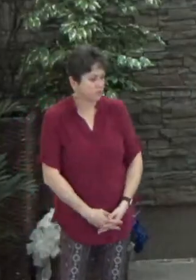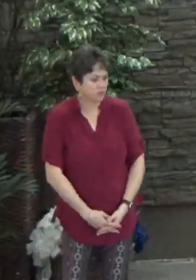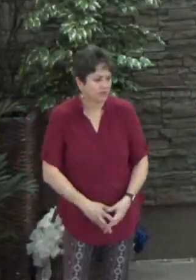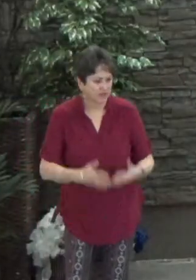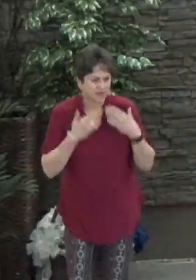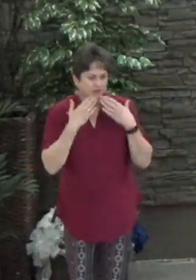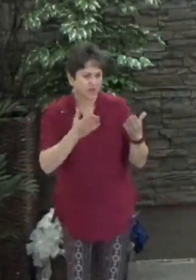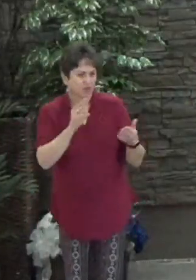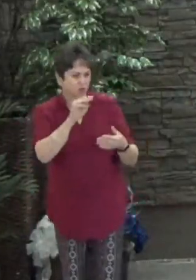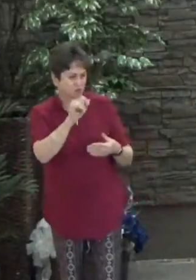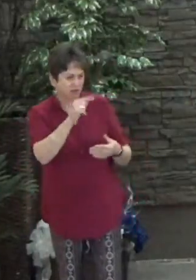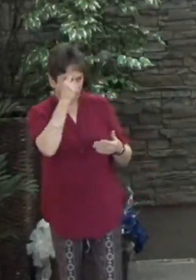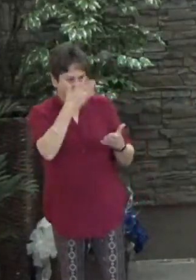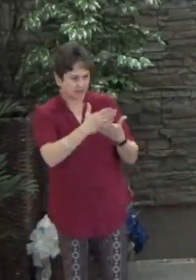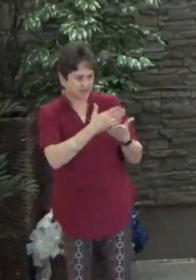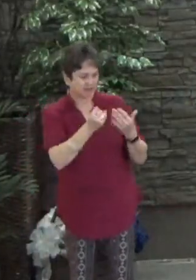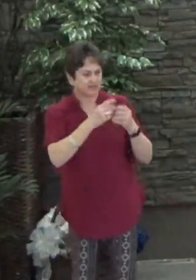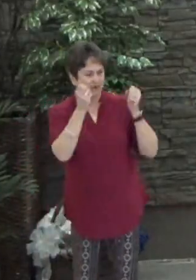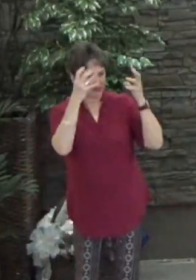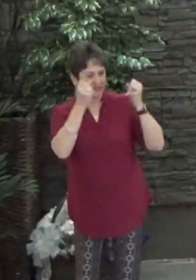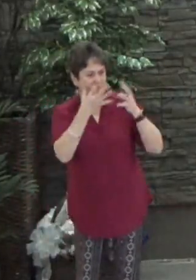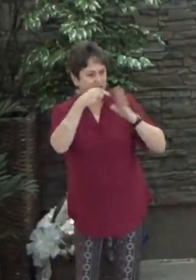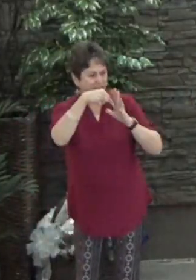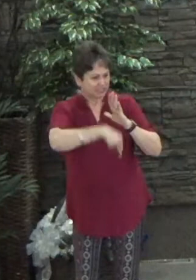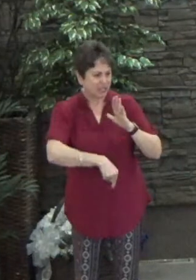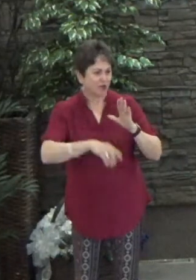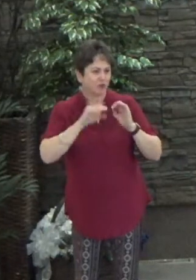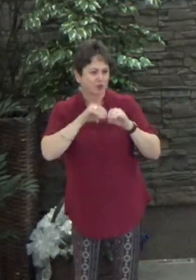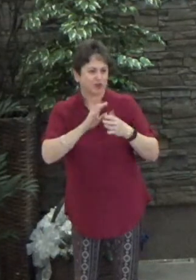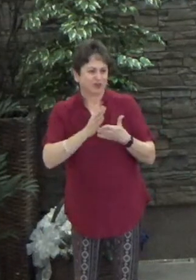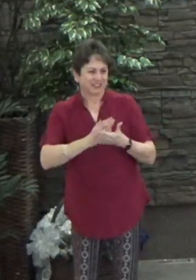Thank you, Matt, for today's lesson. It's amazing how much detail you put in them.